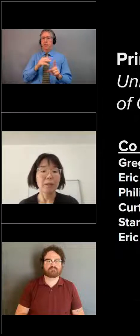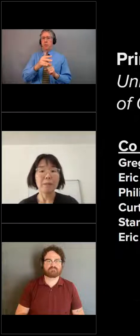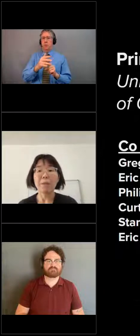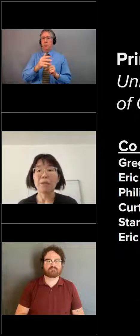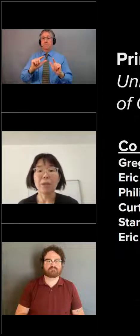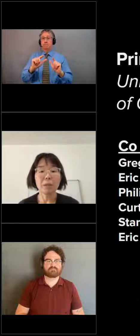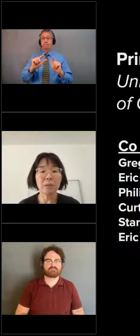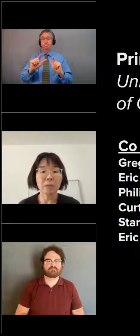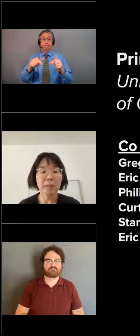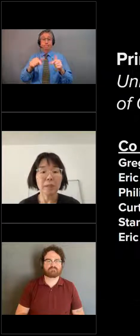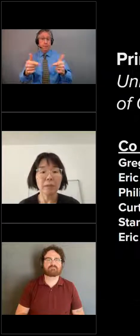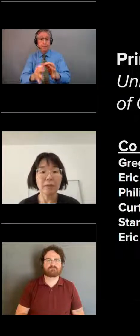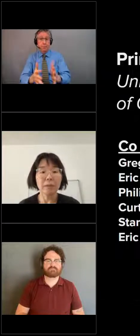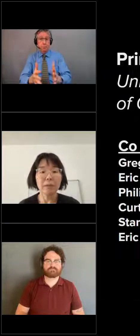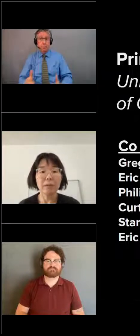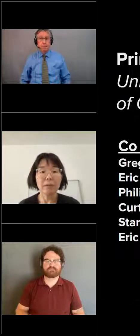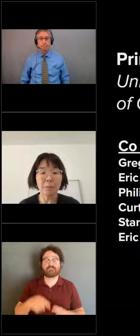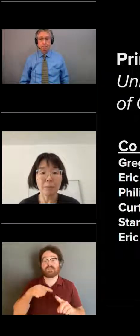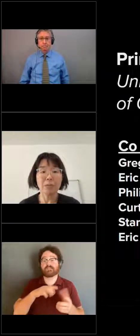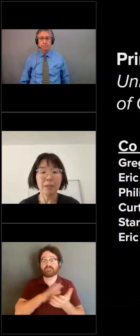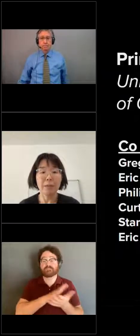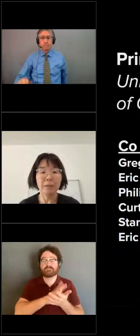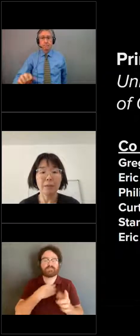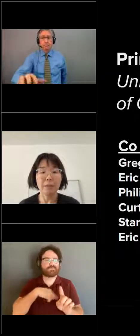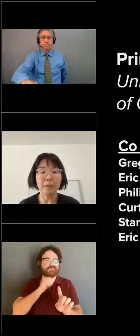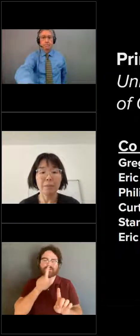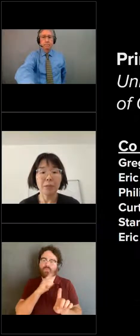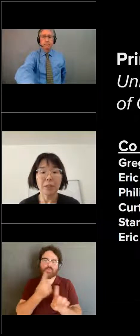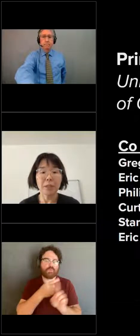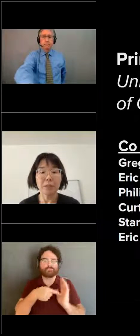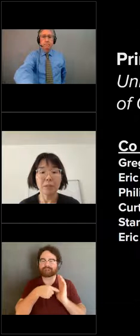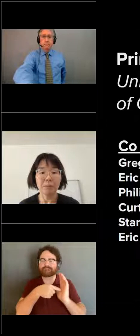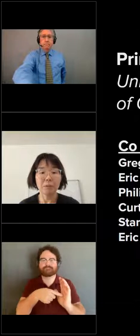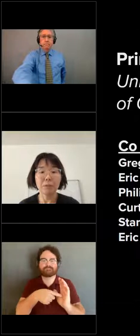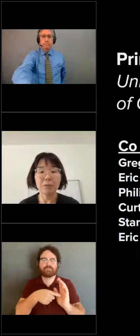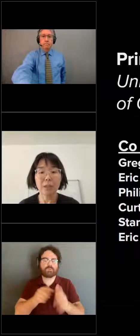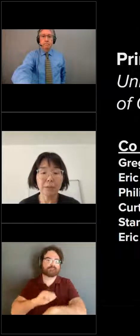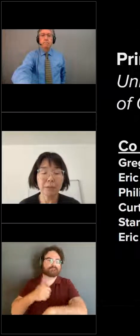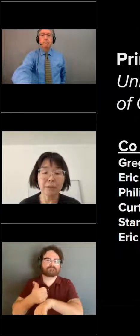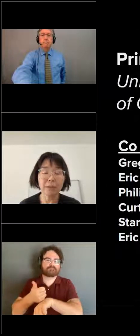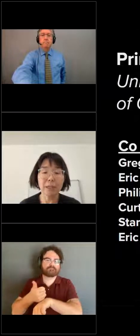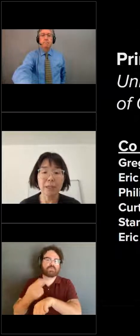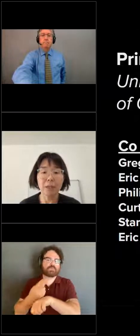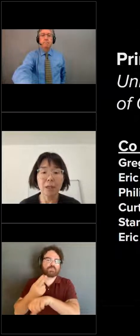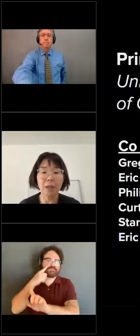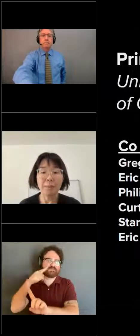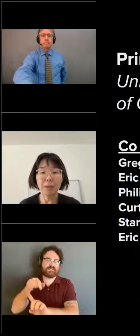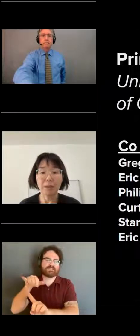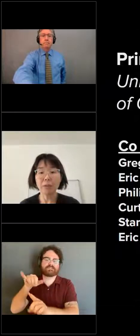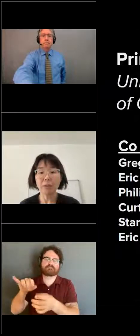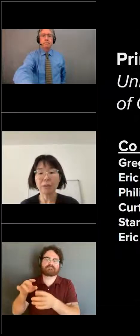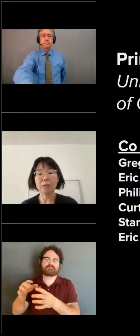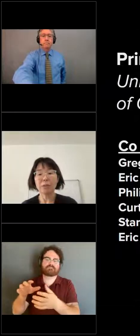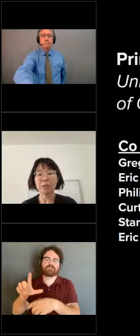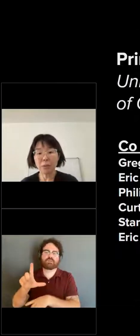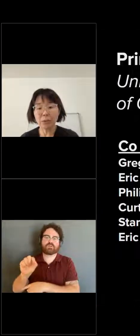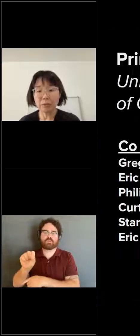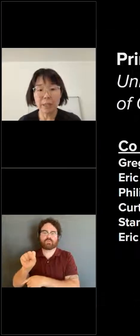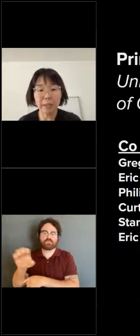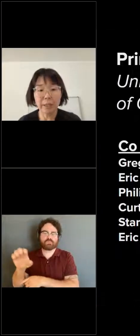In this paper, we not only demonstrated the implementation of this loose coupling technique, but